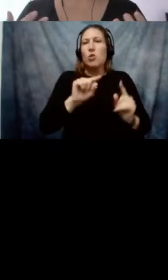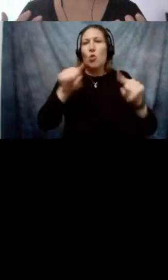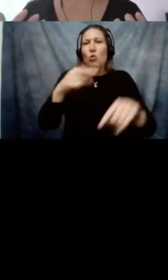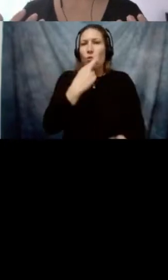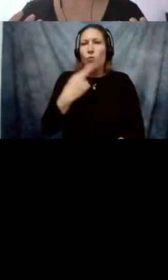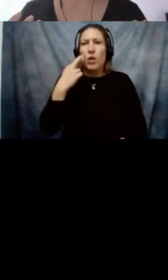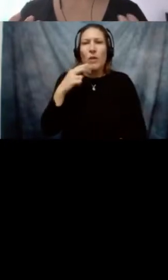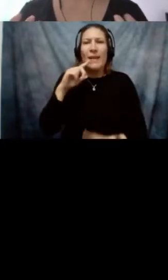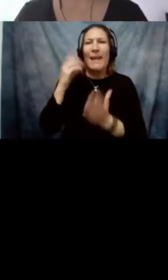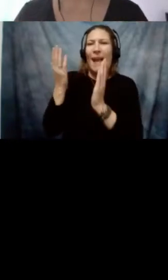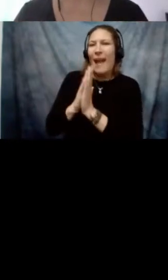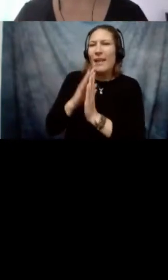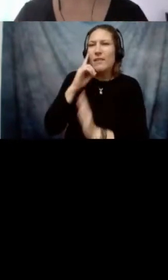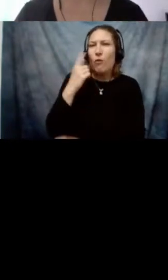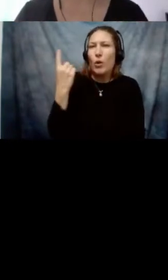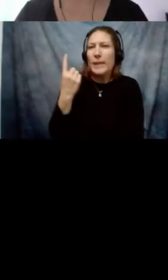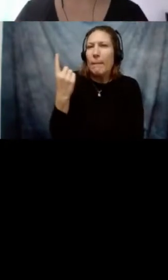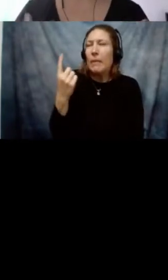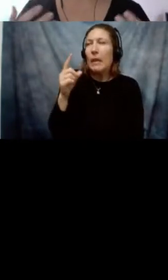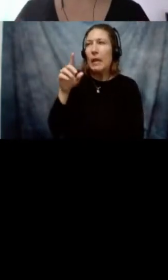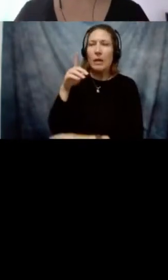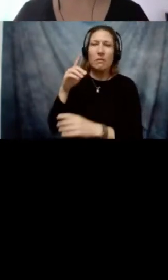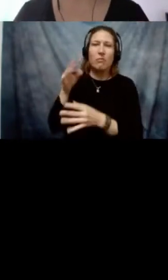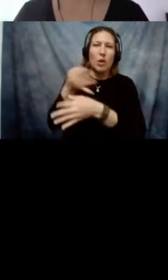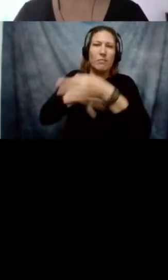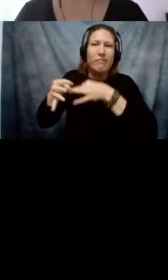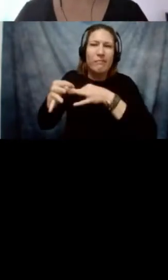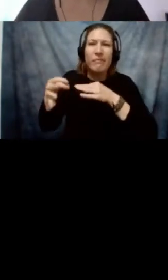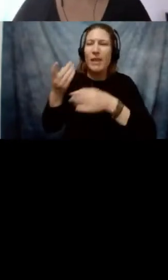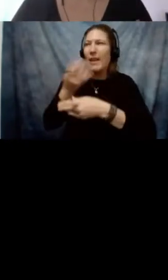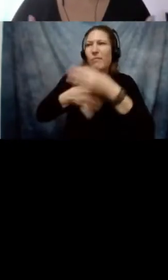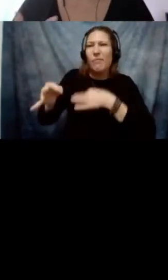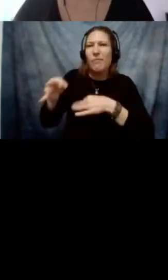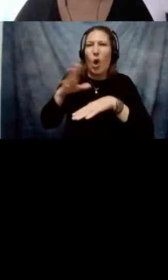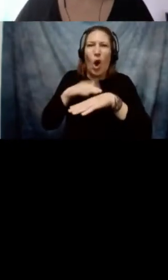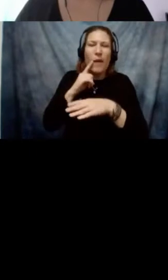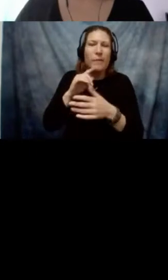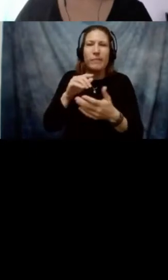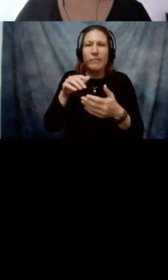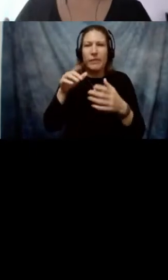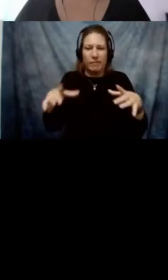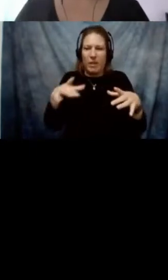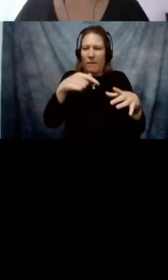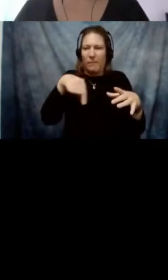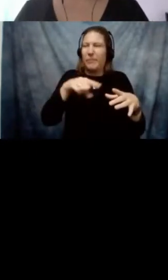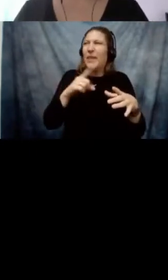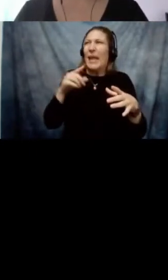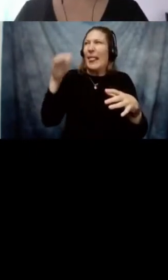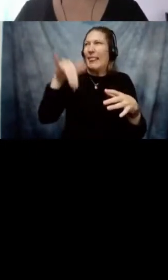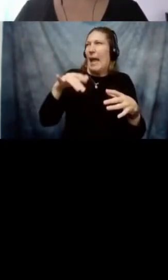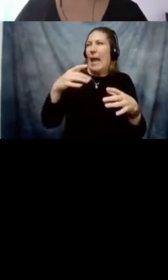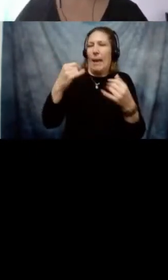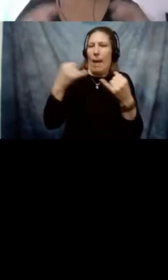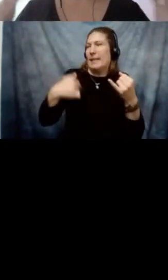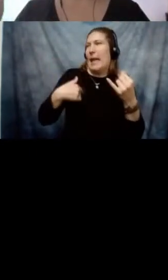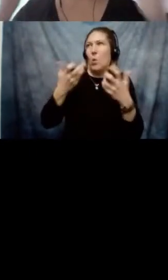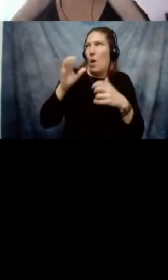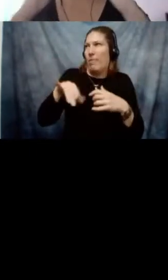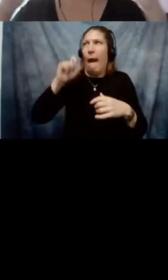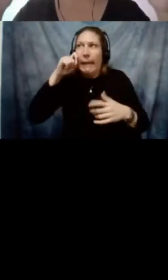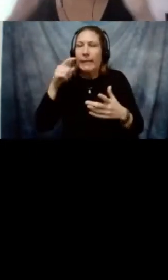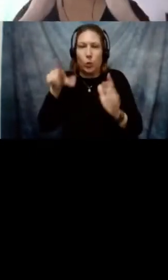for something that's a vegan option or a gluten-free option. Or when you go to a buffet, you can make your own plate. And everybody has